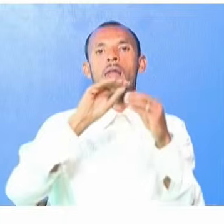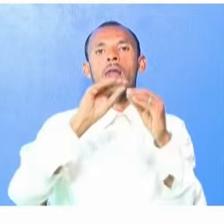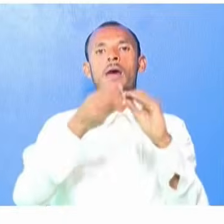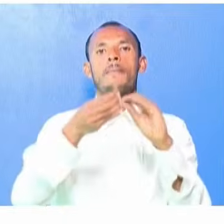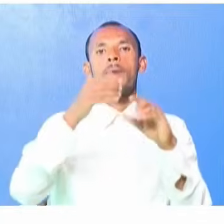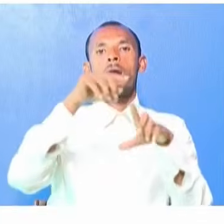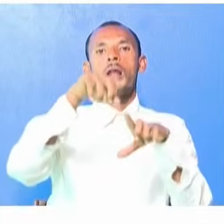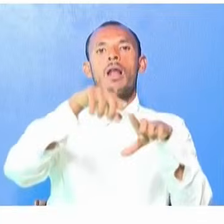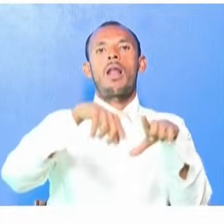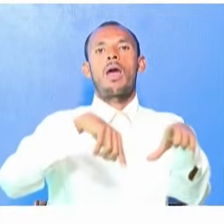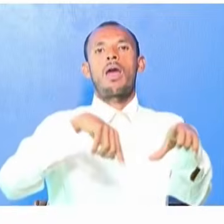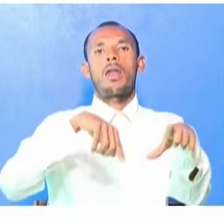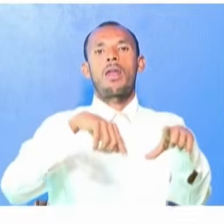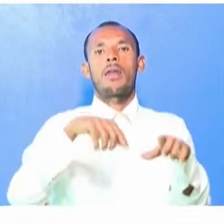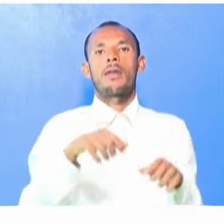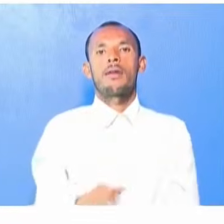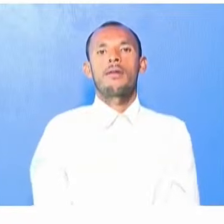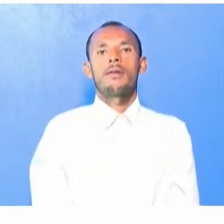on number line.